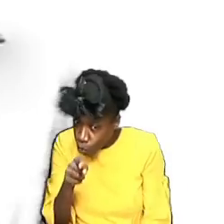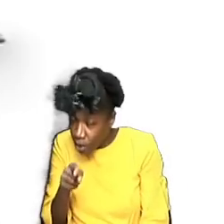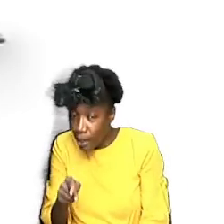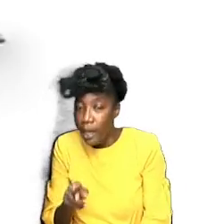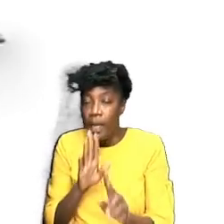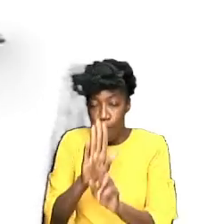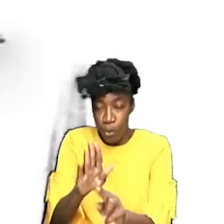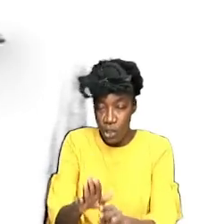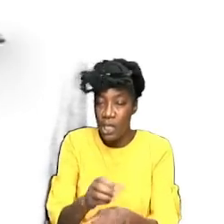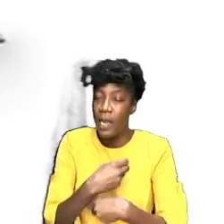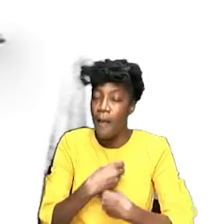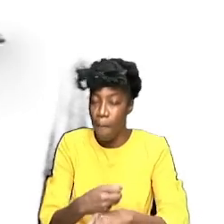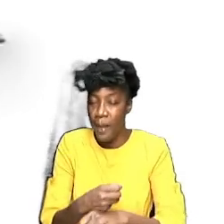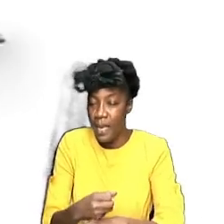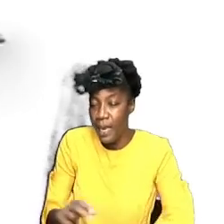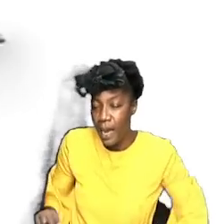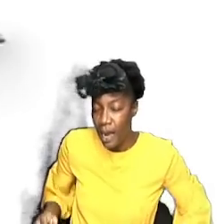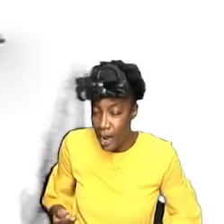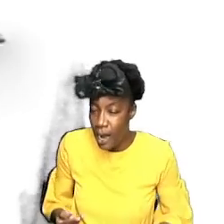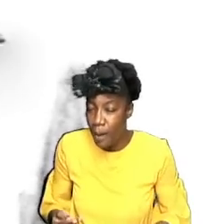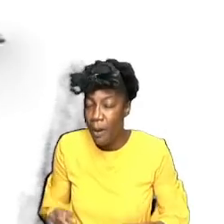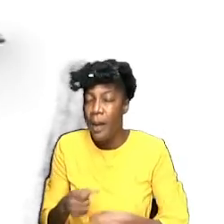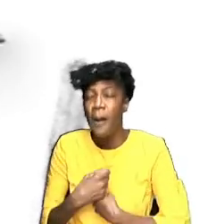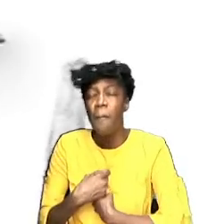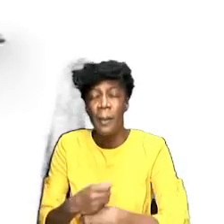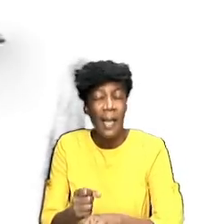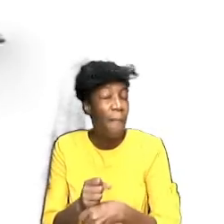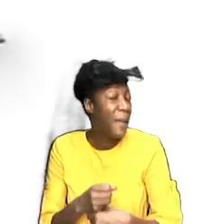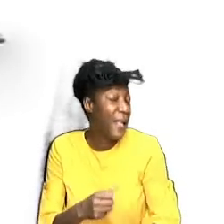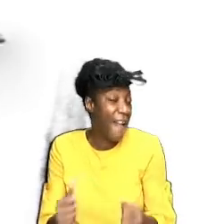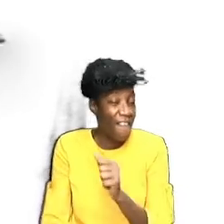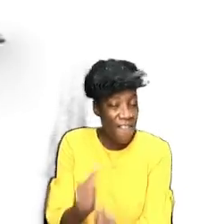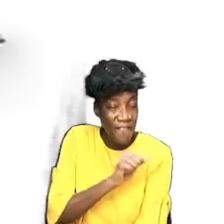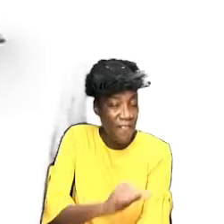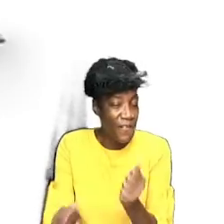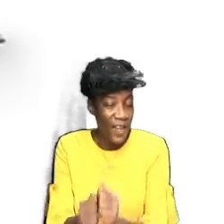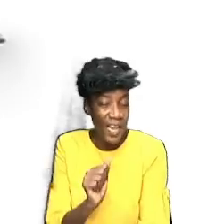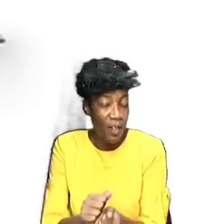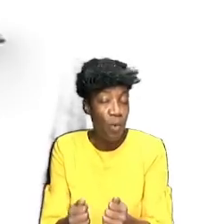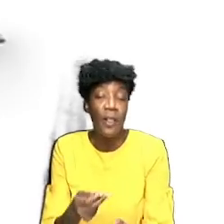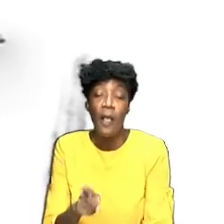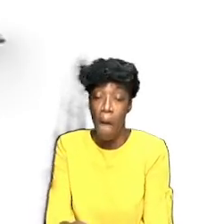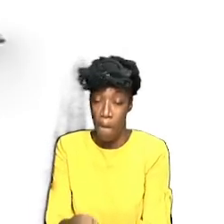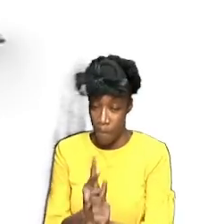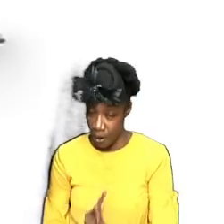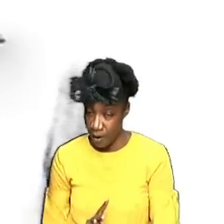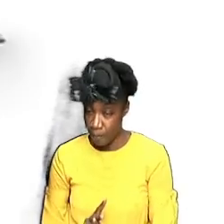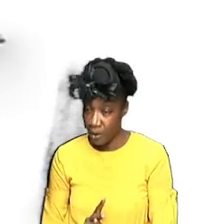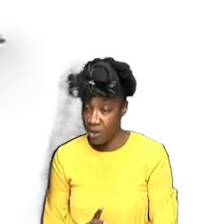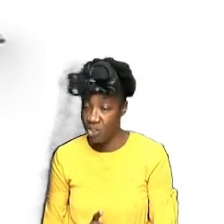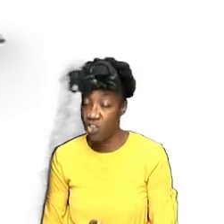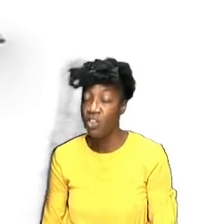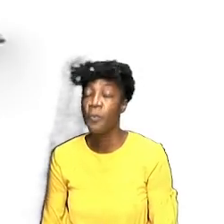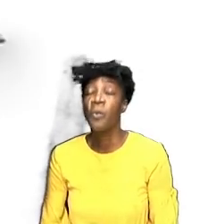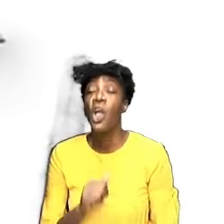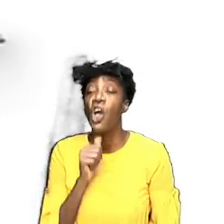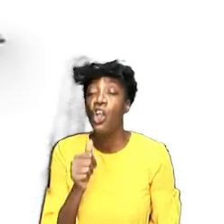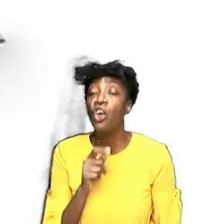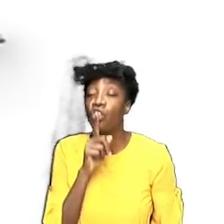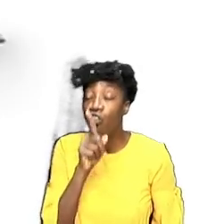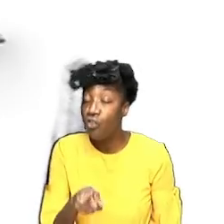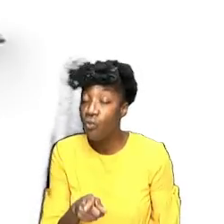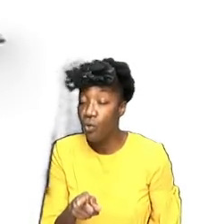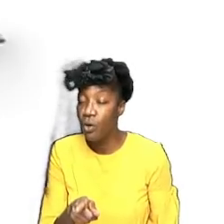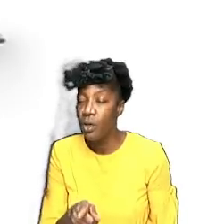cause harm. So it allows us to fight with purpose instead of uncertainty. We know that when we use the word of